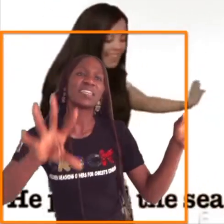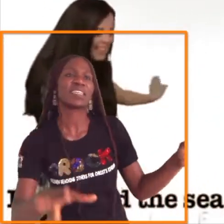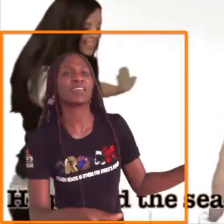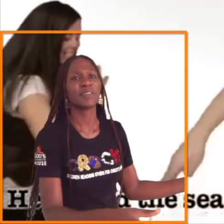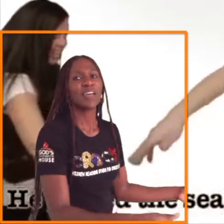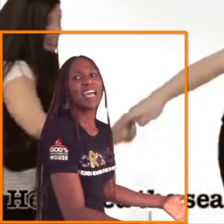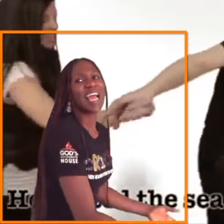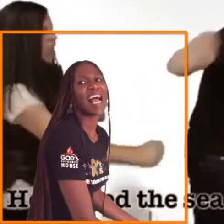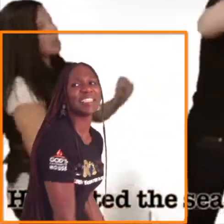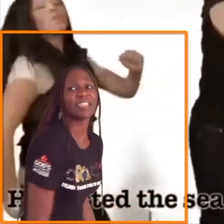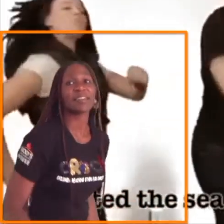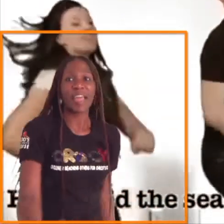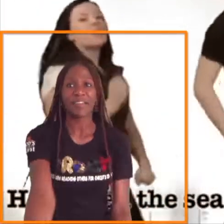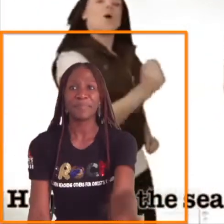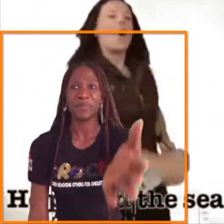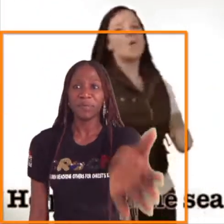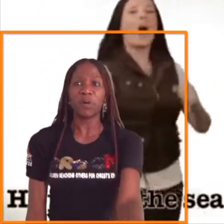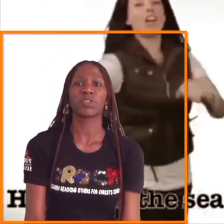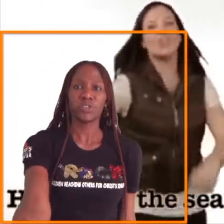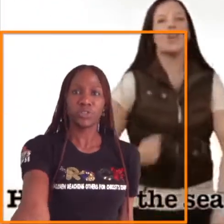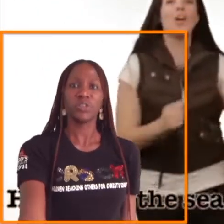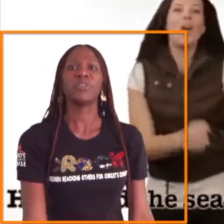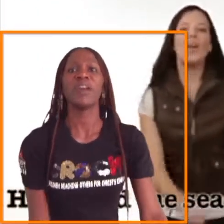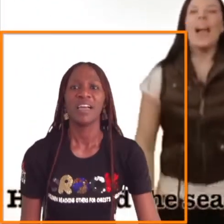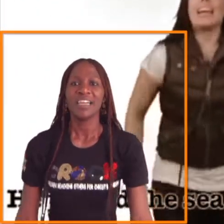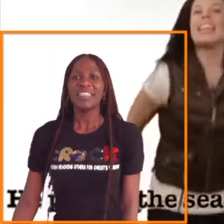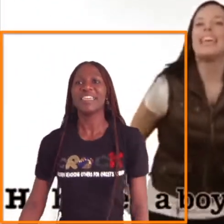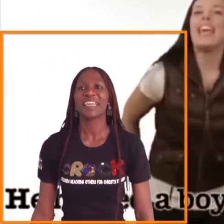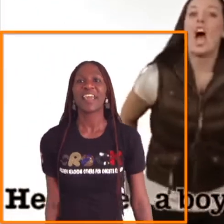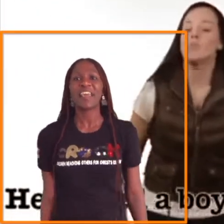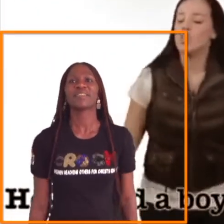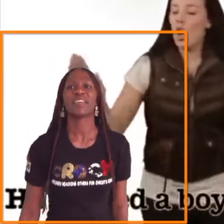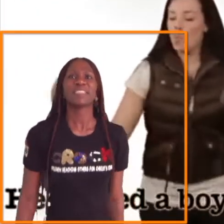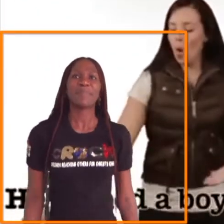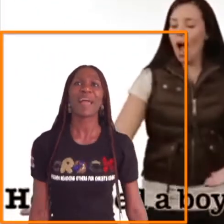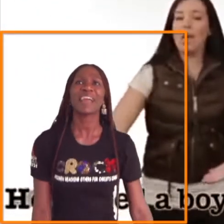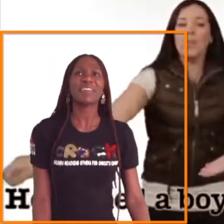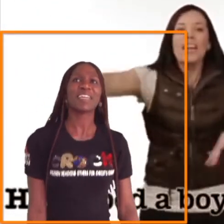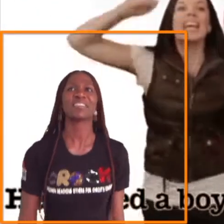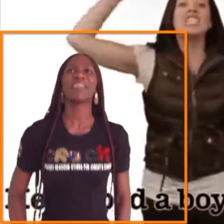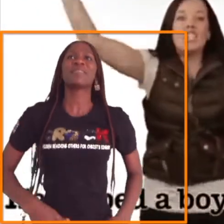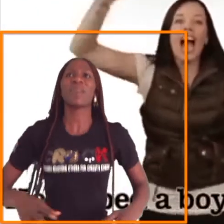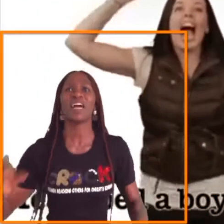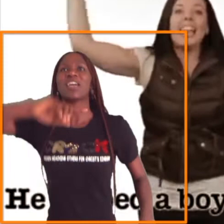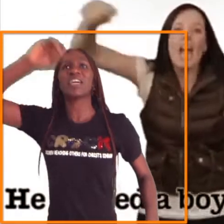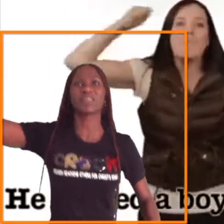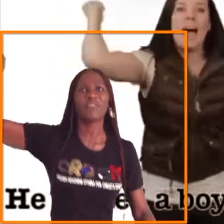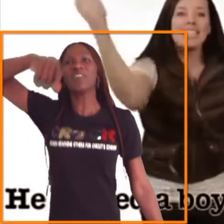Walk through. He helped a boy.